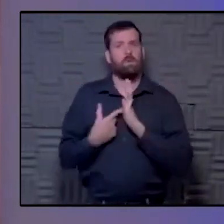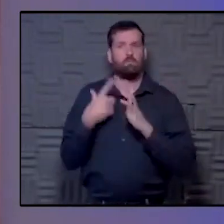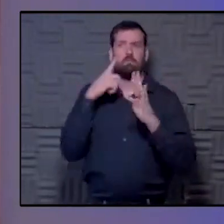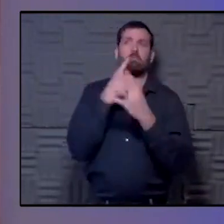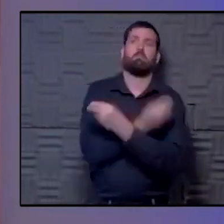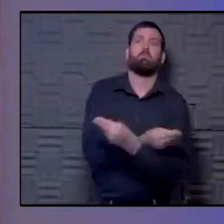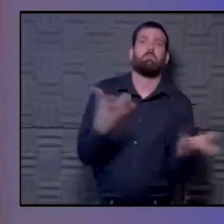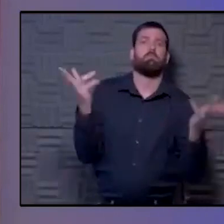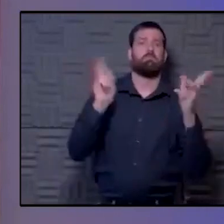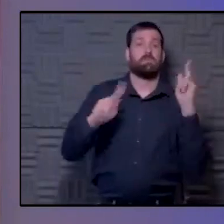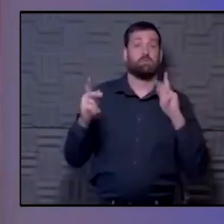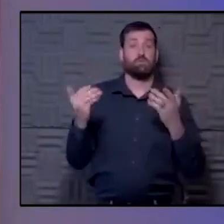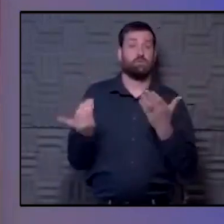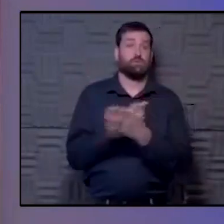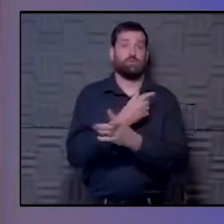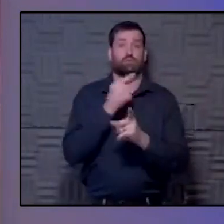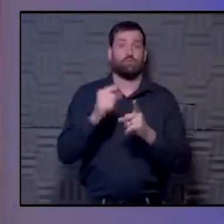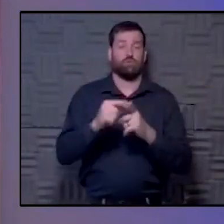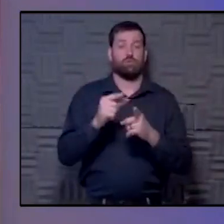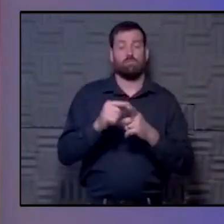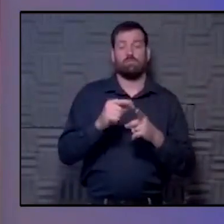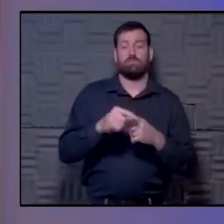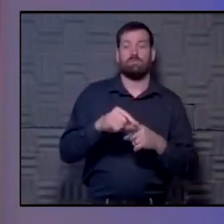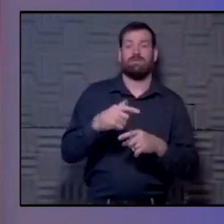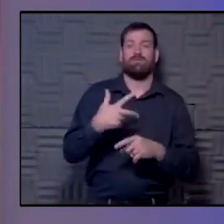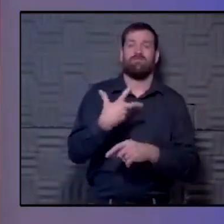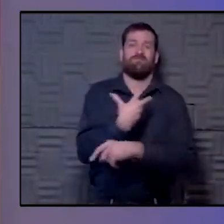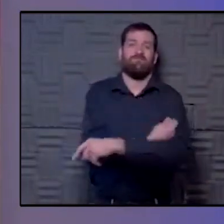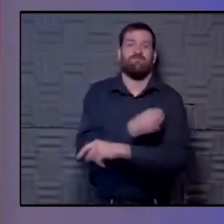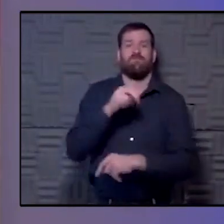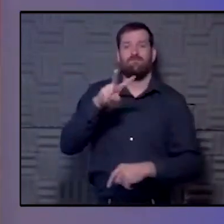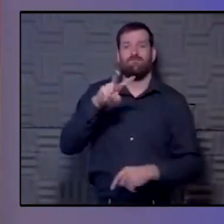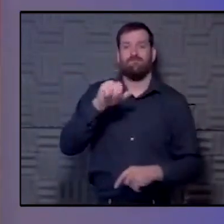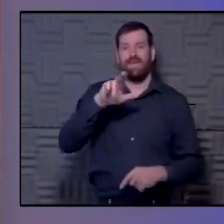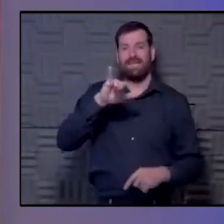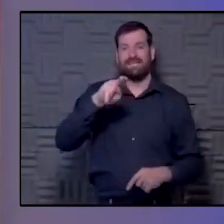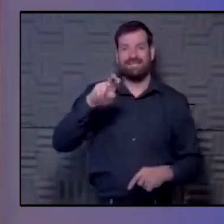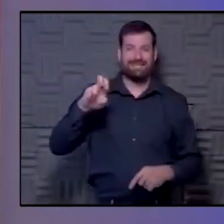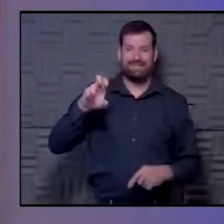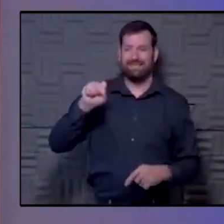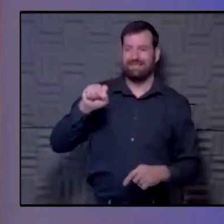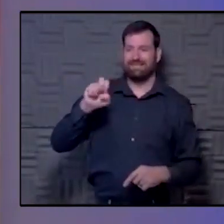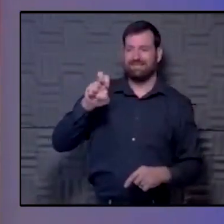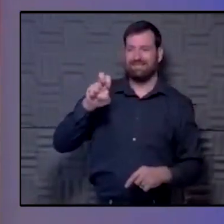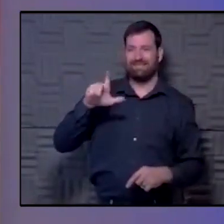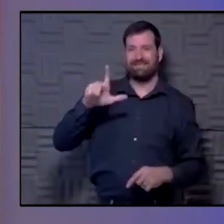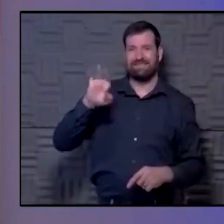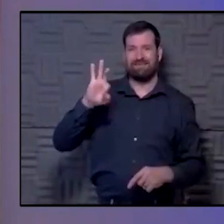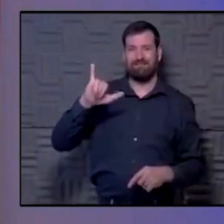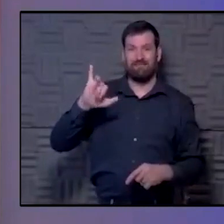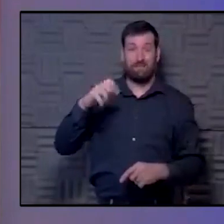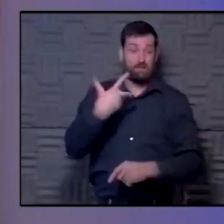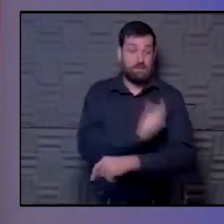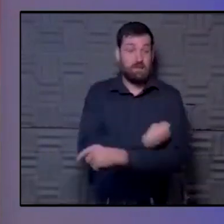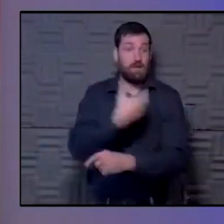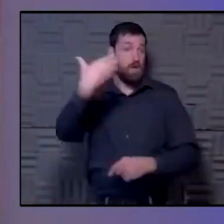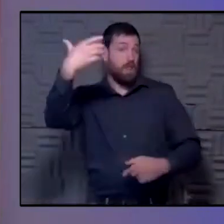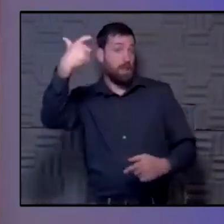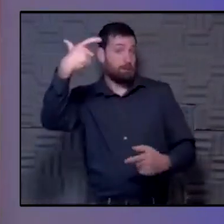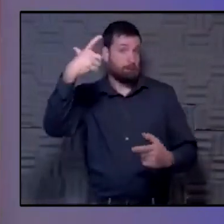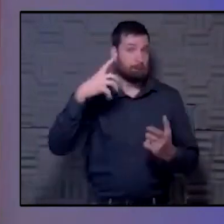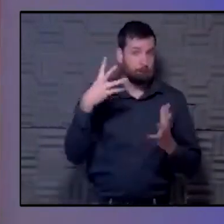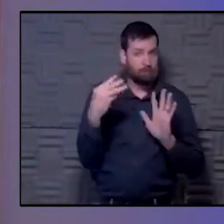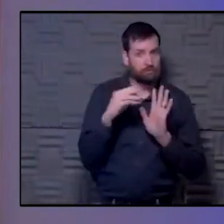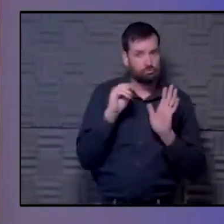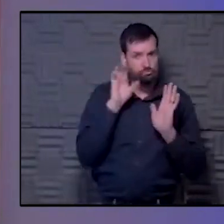know, and there's this new term called the vaccine selfie. Everybody's taking pictures of themselves, but you want to let people know, hey, I